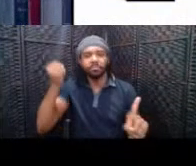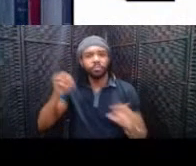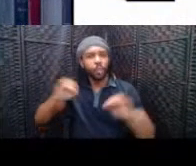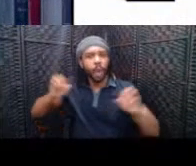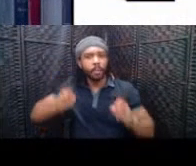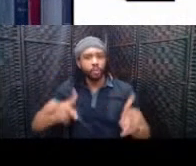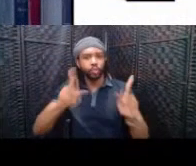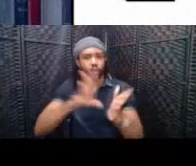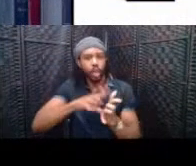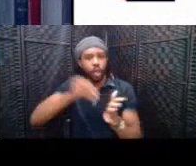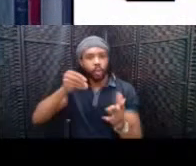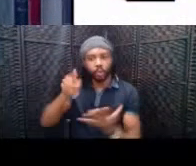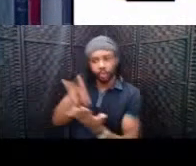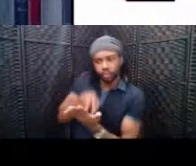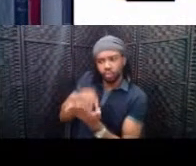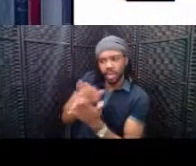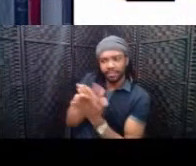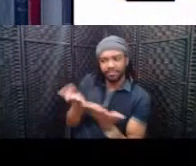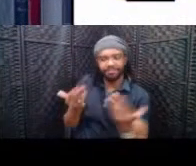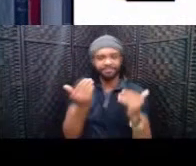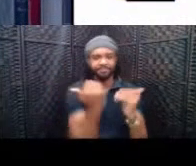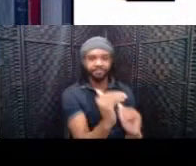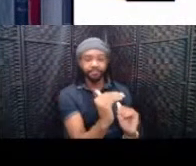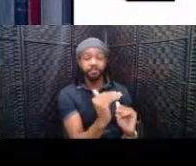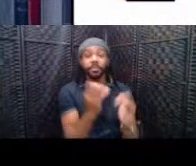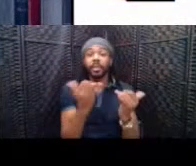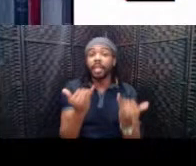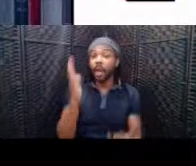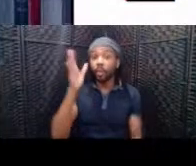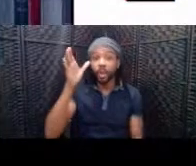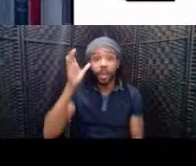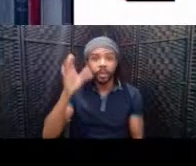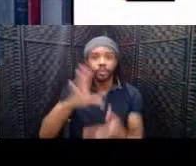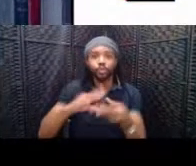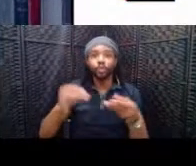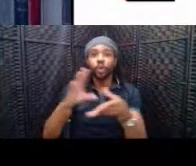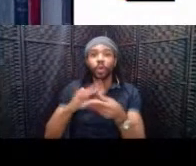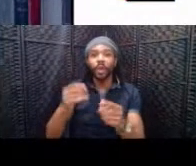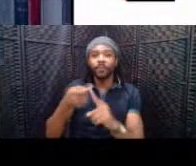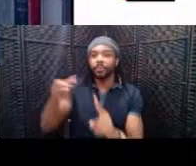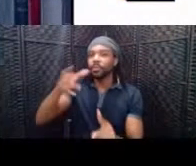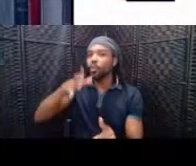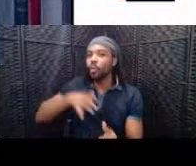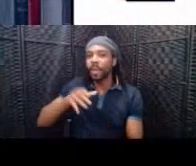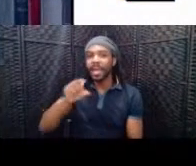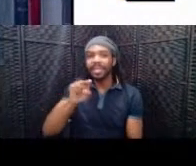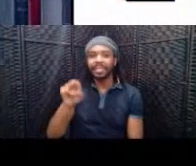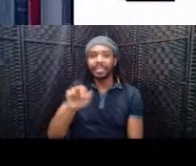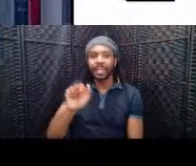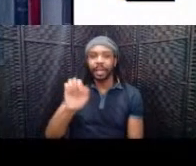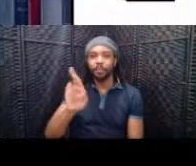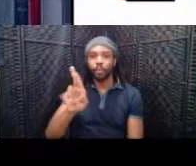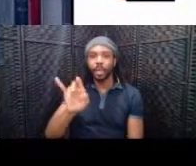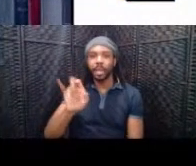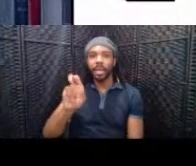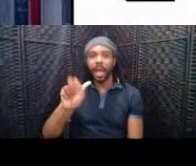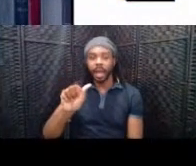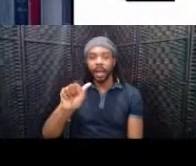literature. And now we are going to hear a story from Sabrina Looney with the